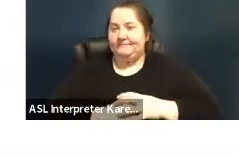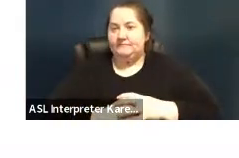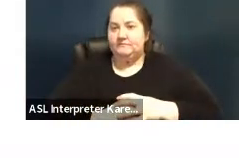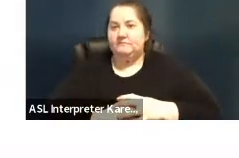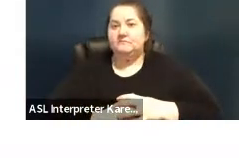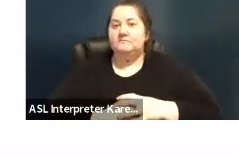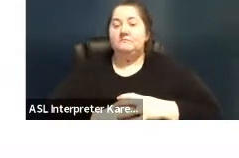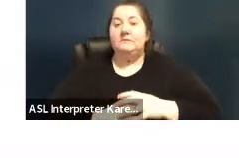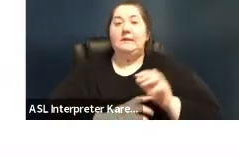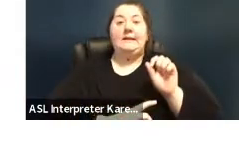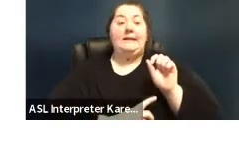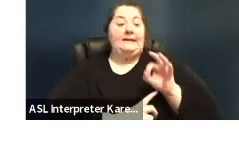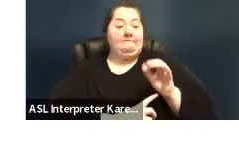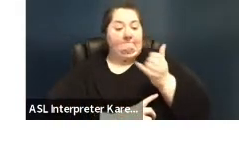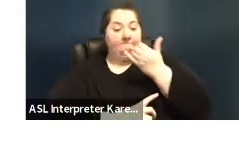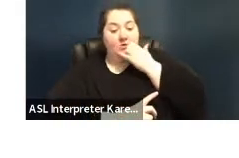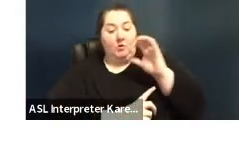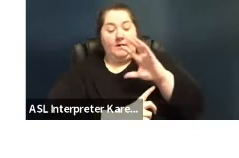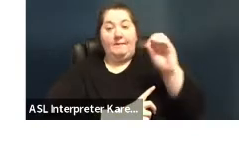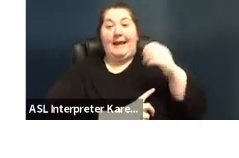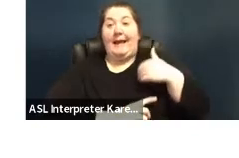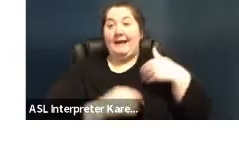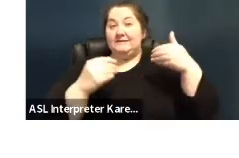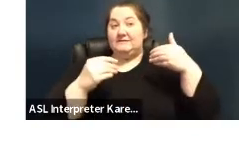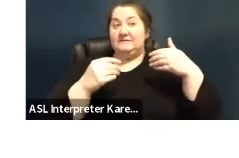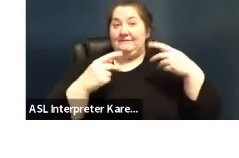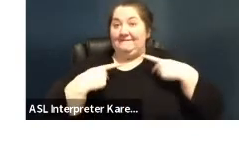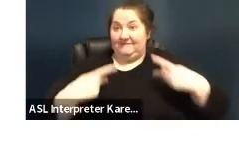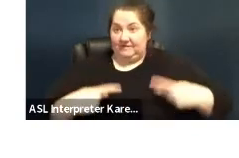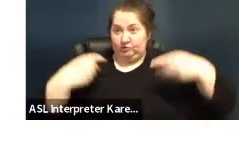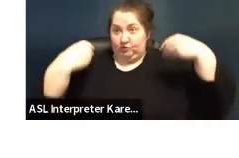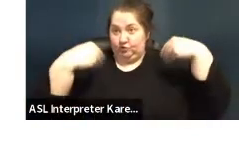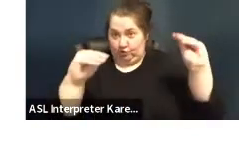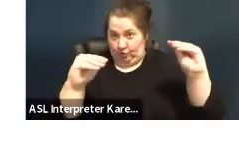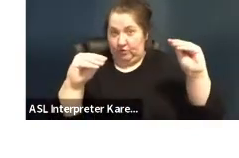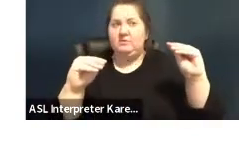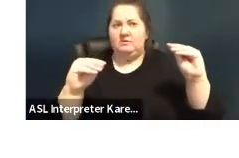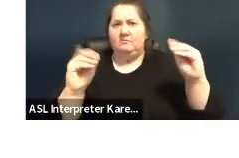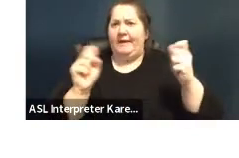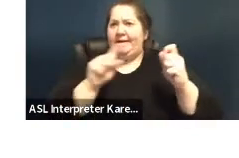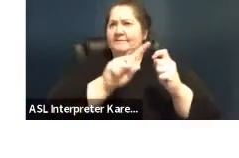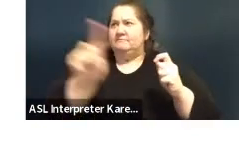If a telephone company had a store, which many of them do,